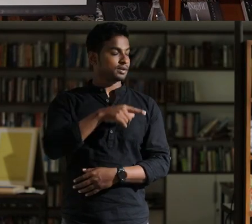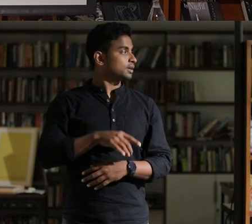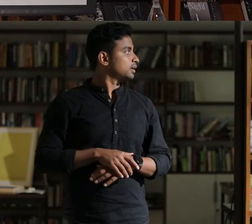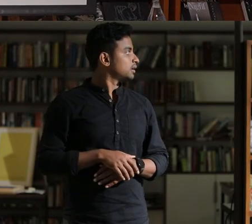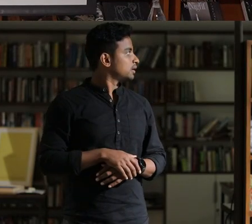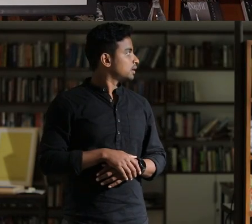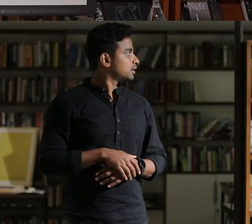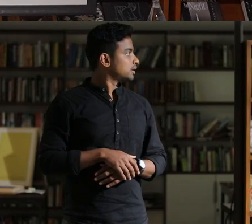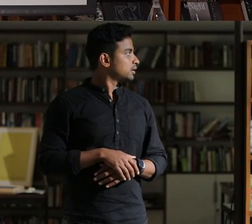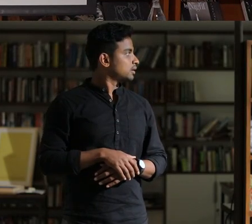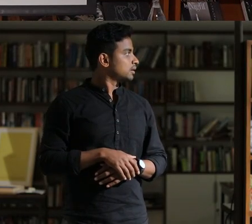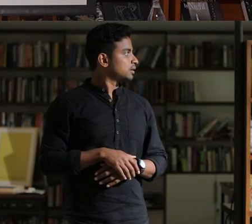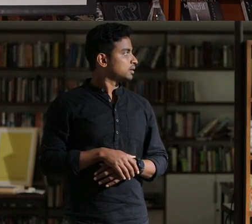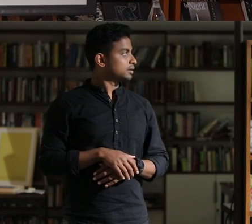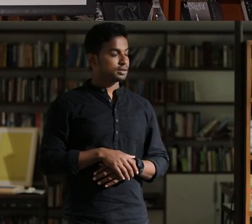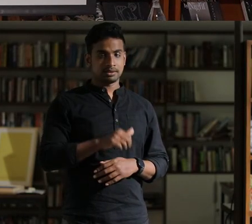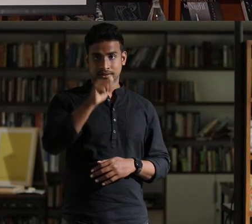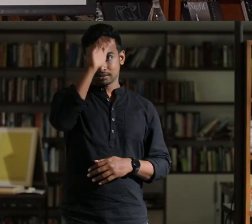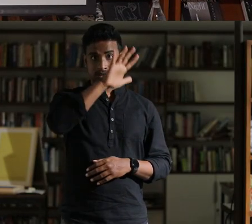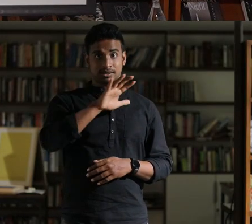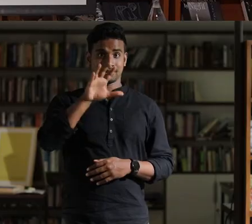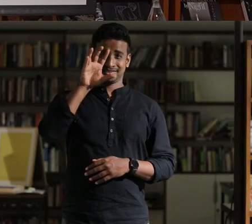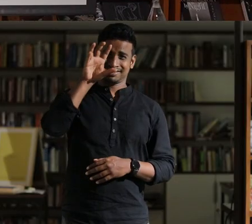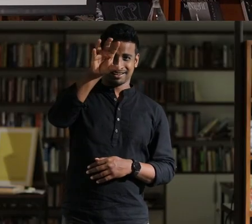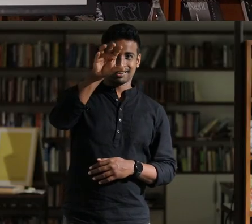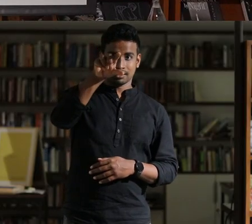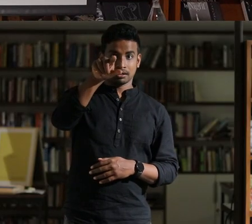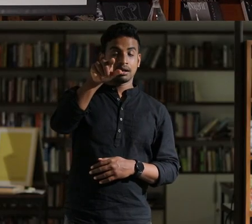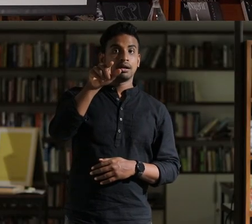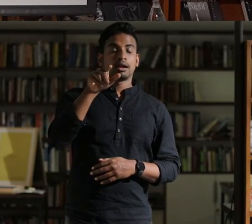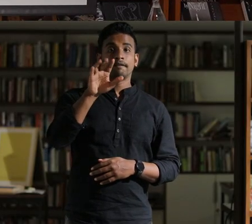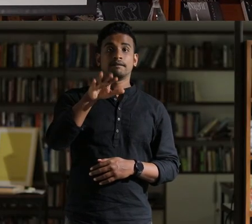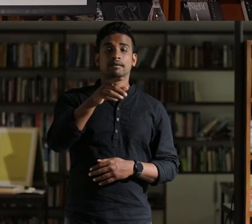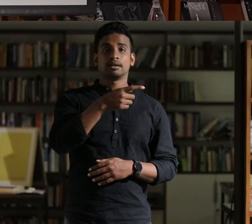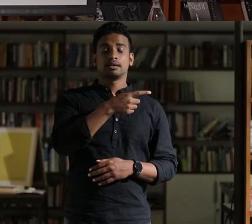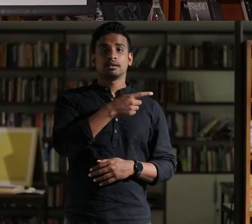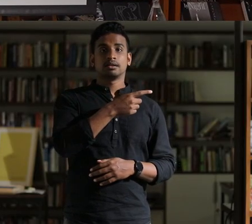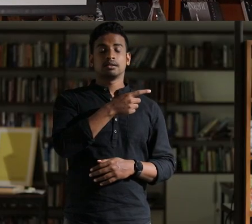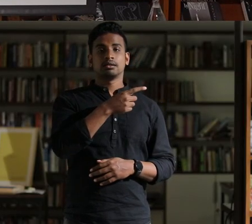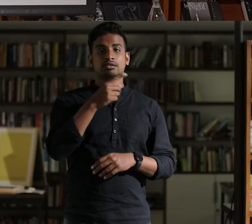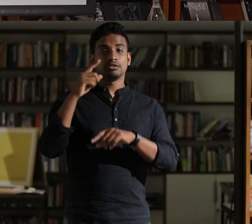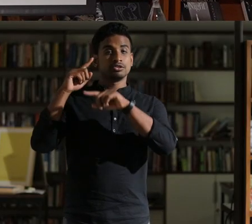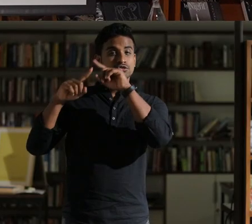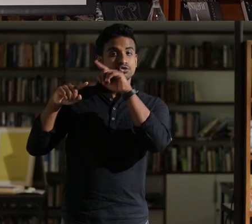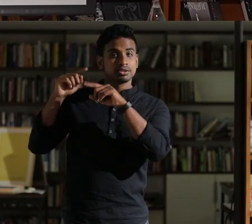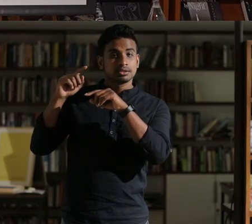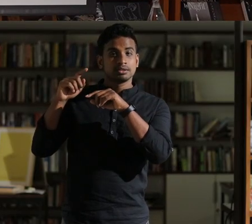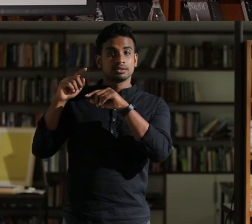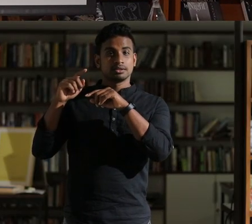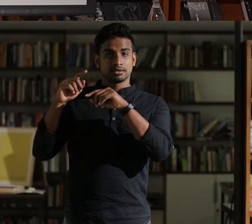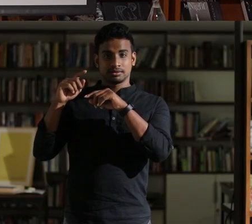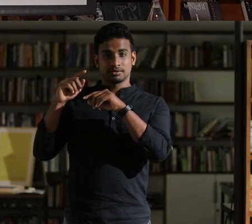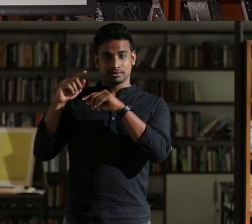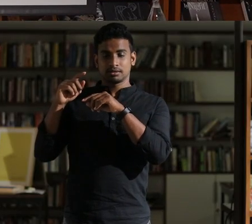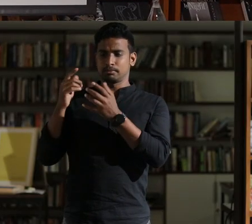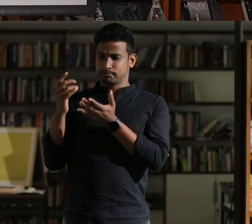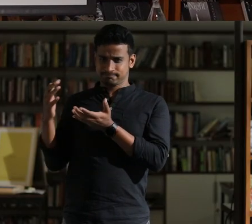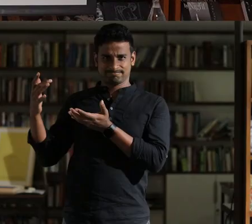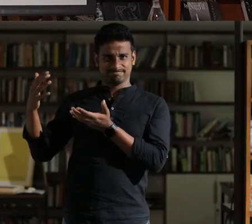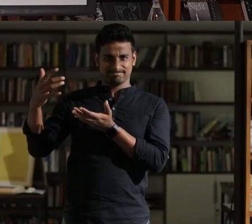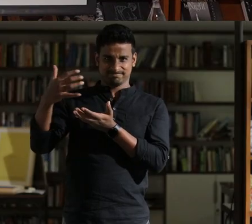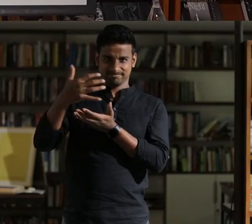In Central India over the years, because one knows this place, one has done kind of collected various kinds of histories. So this was a time when we were